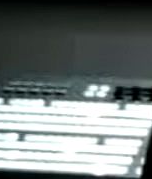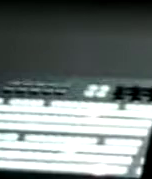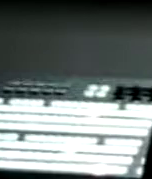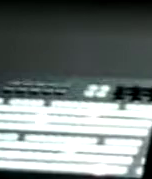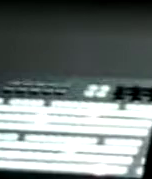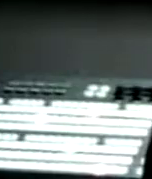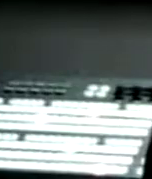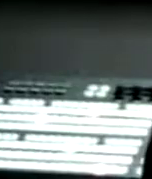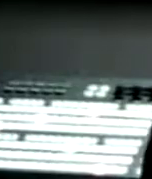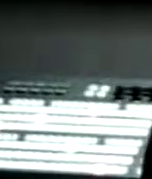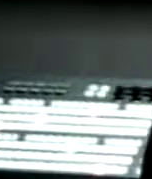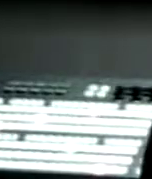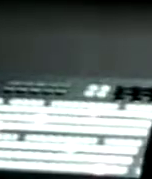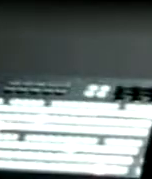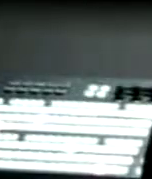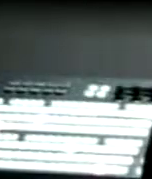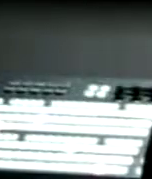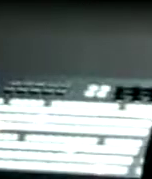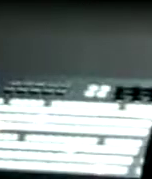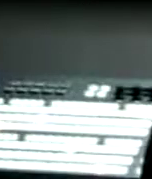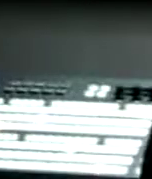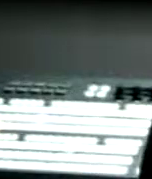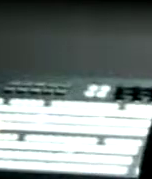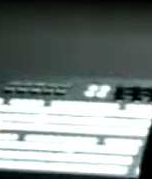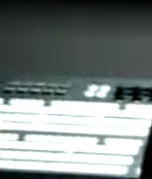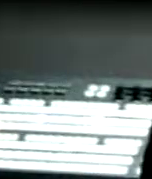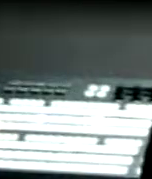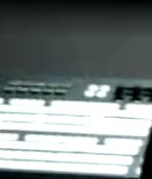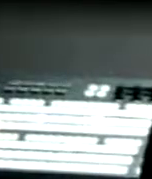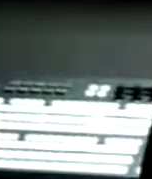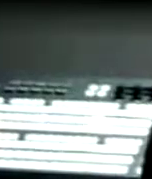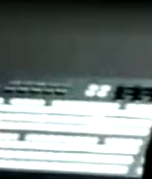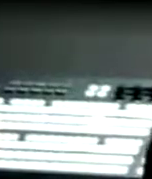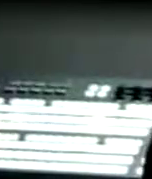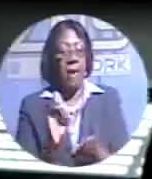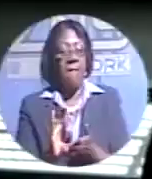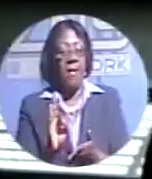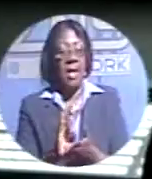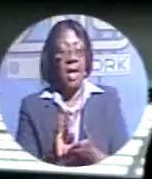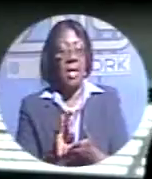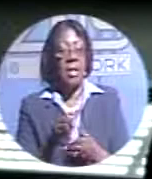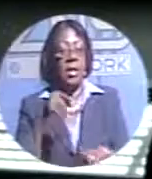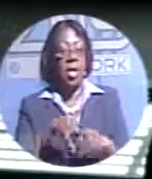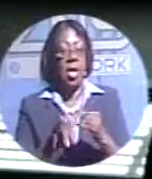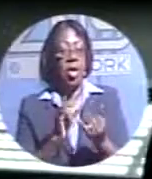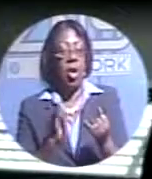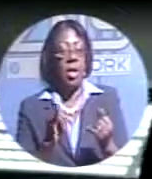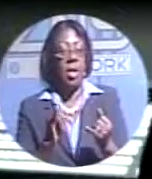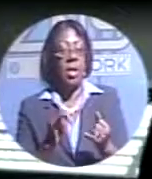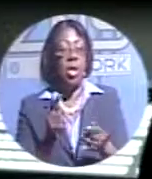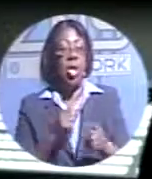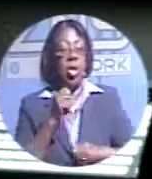broad cross-section of business persons from finance, insurance, tourism,